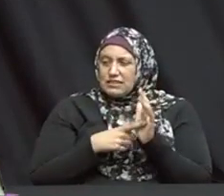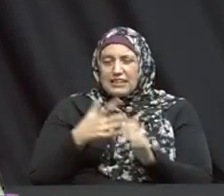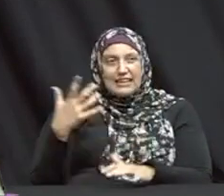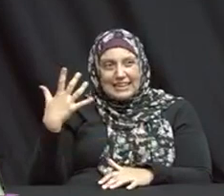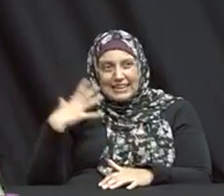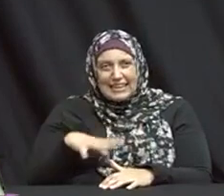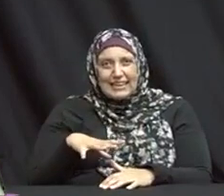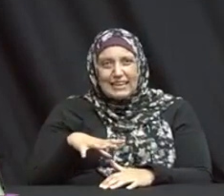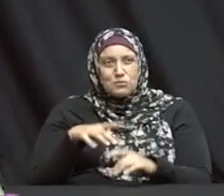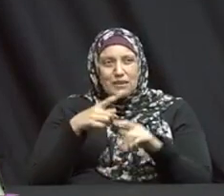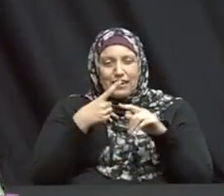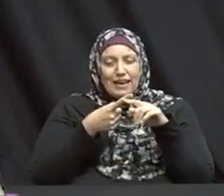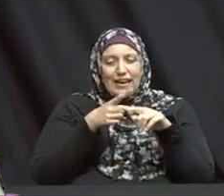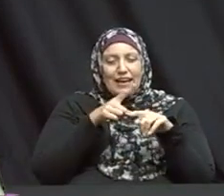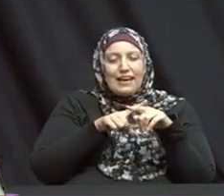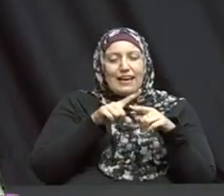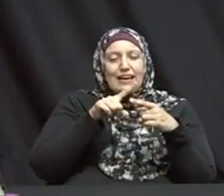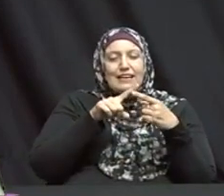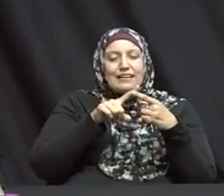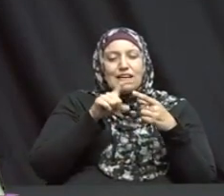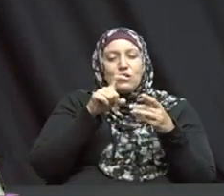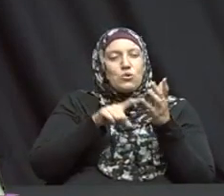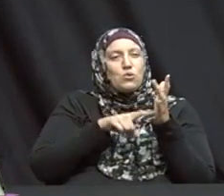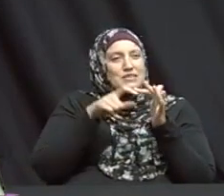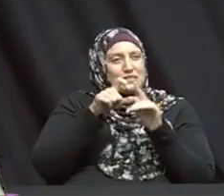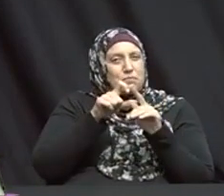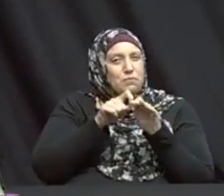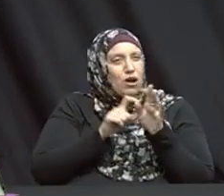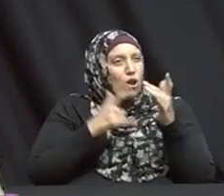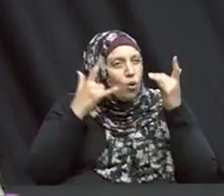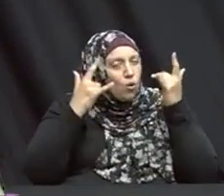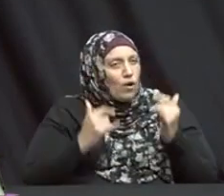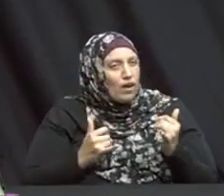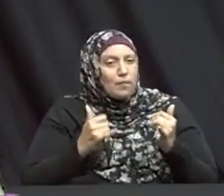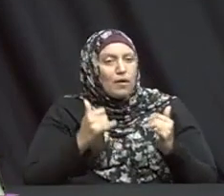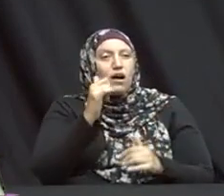lawyer? Or if we have written one ourselves, is that good enough under Australian law?